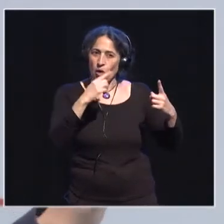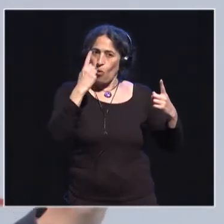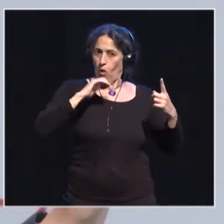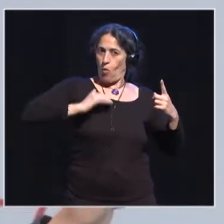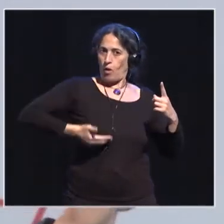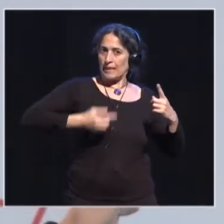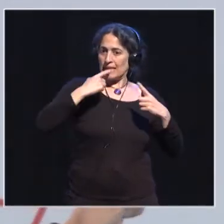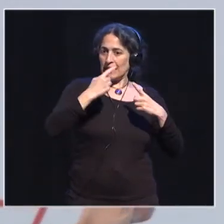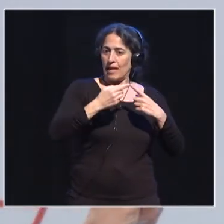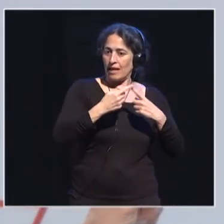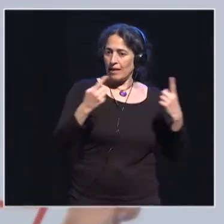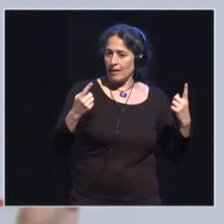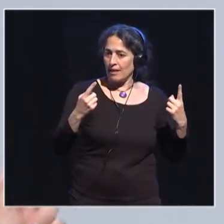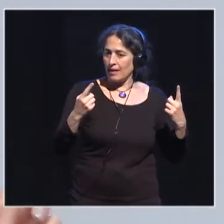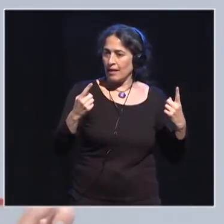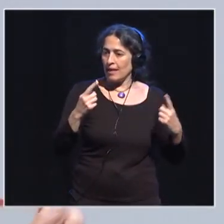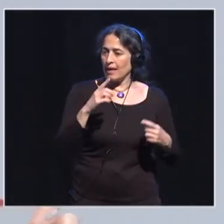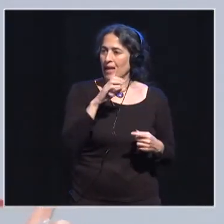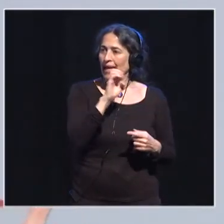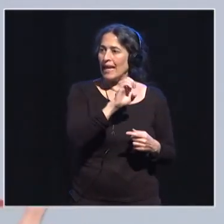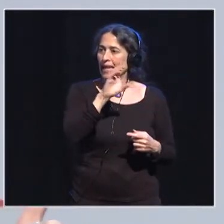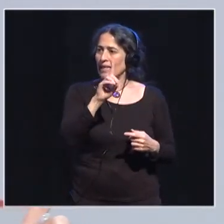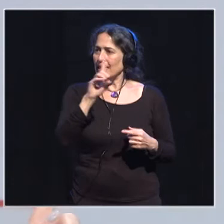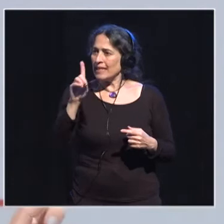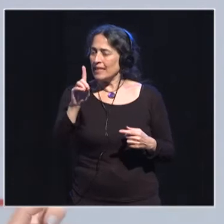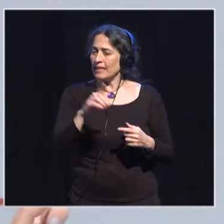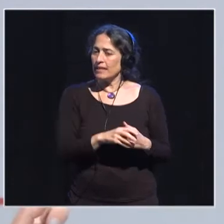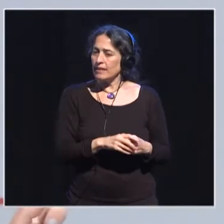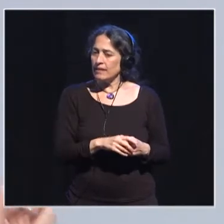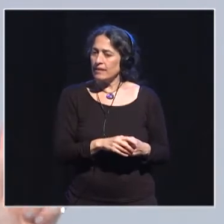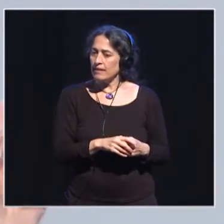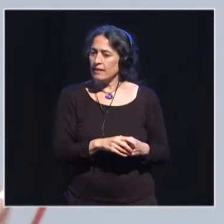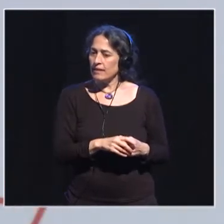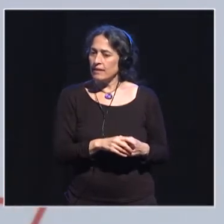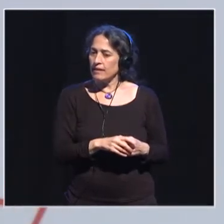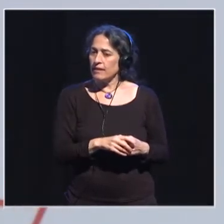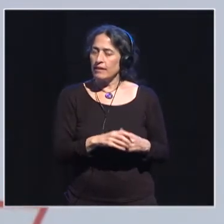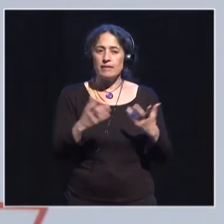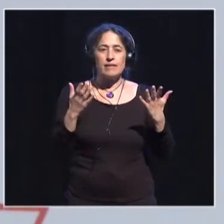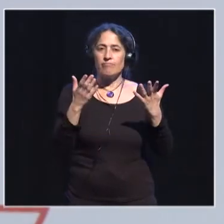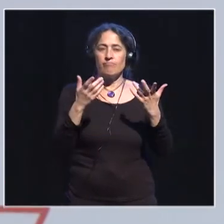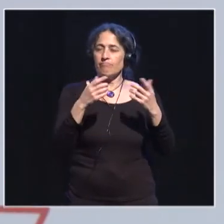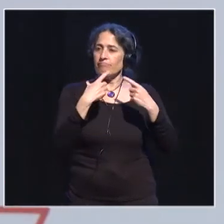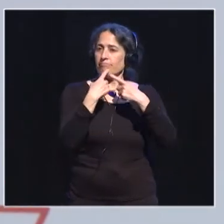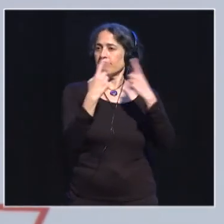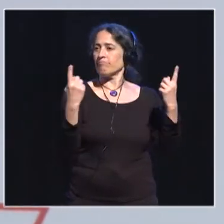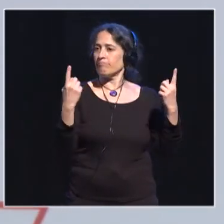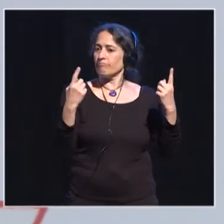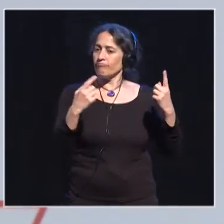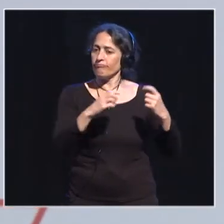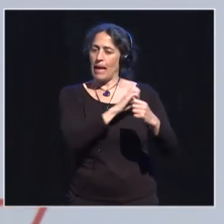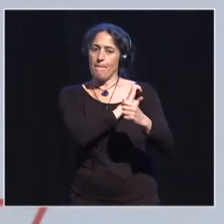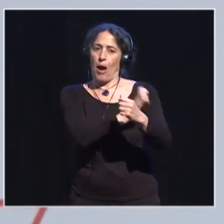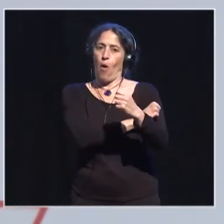expected delivery date. Just to give you the perspective of a woman, I mean, a simple for everybody